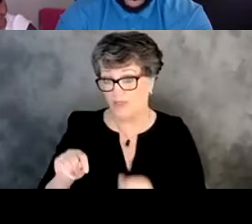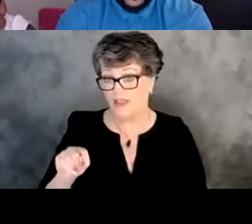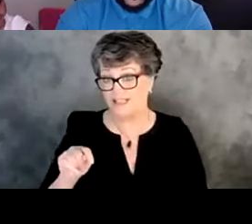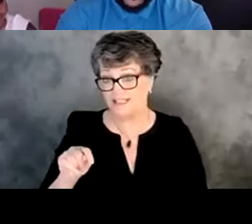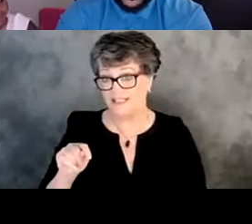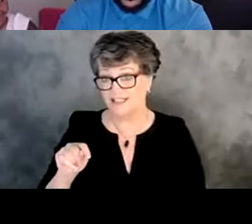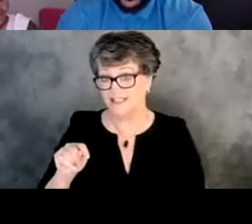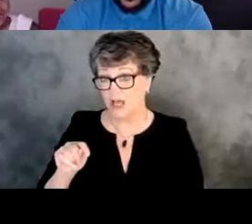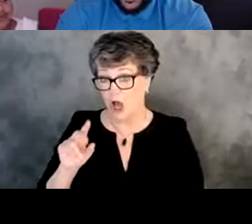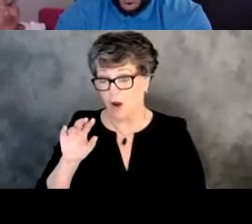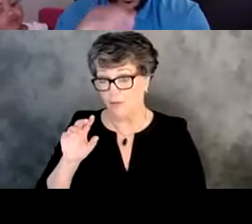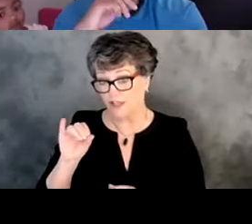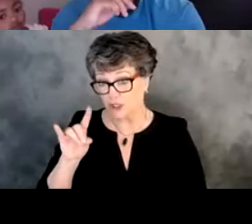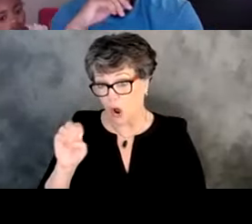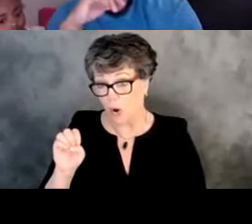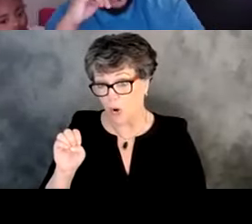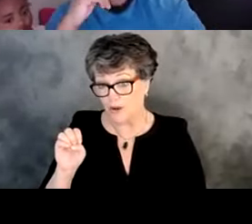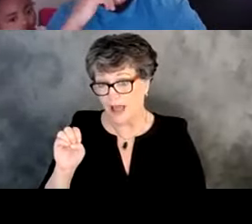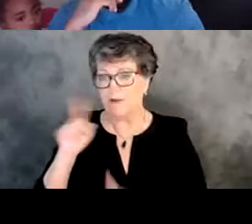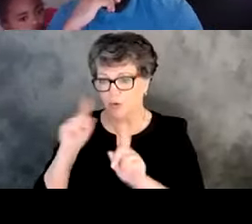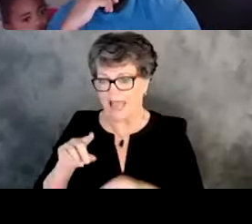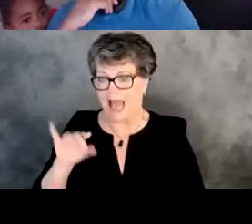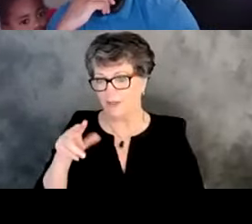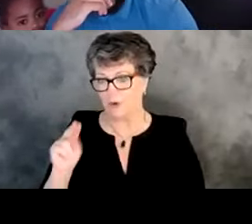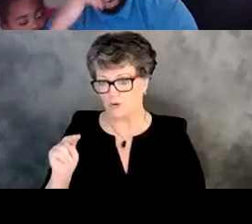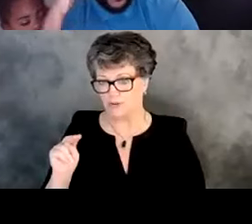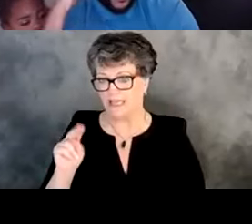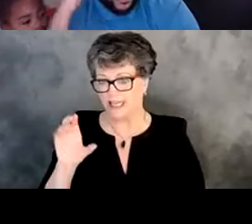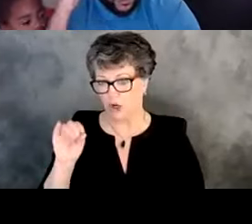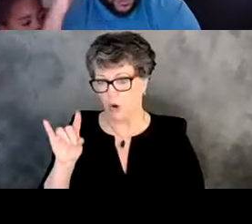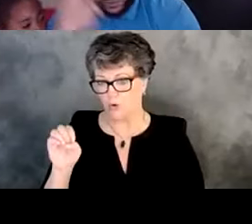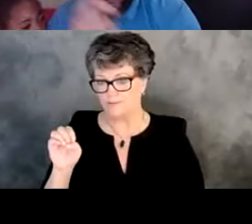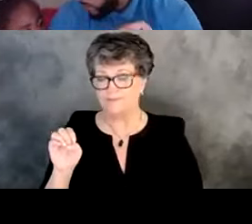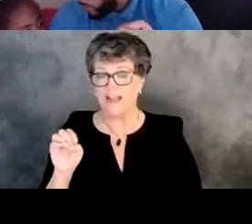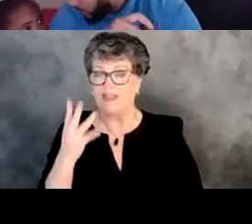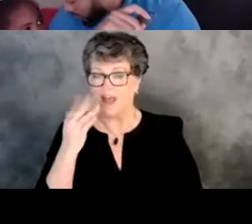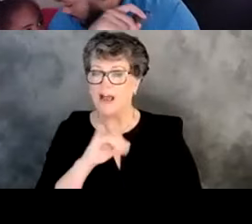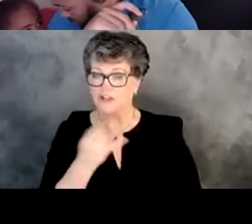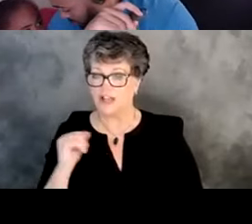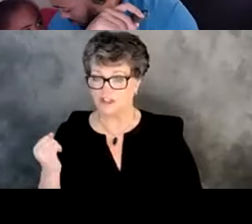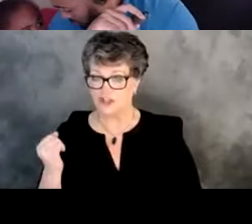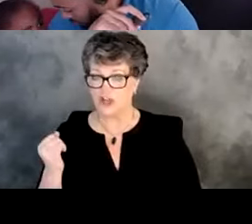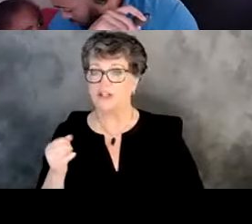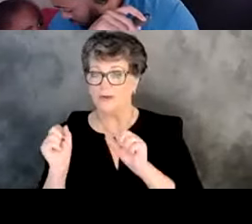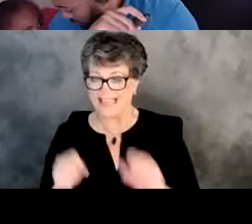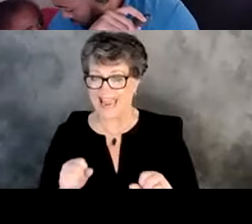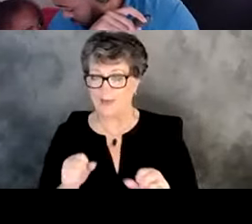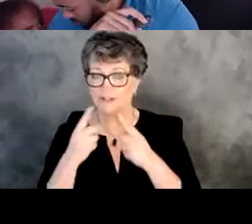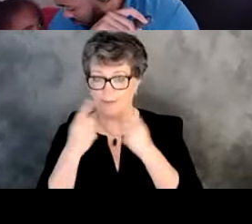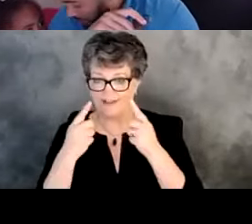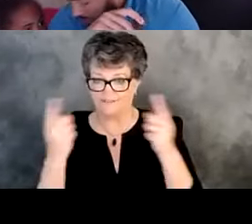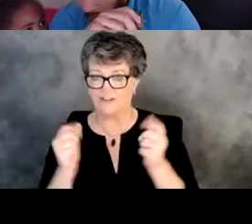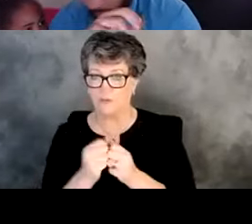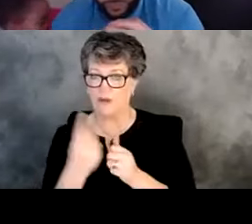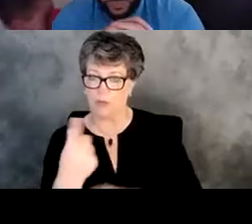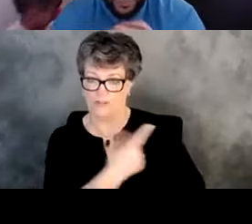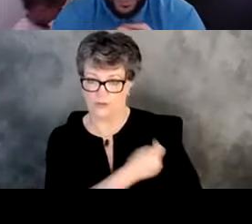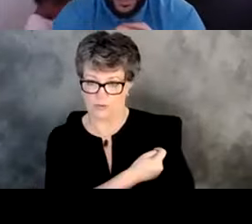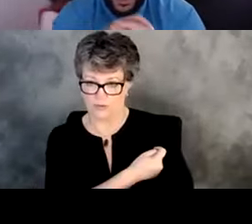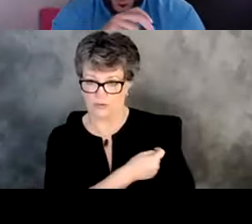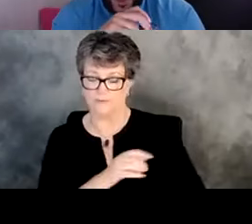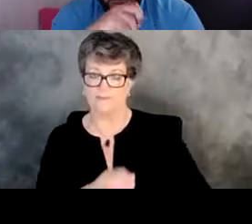this protein. I'm going to react to this protein. So that's the reason why Johnson & Johnson was able to be effective with just one dose.